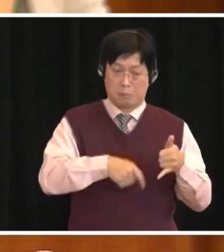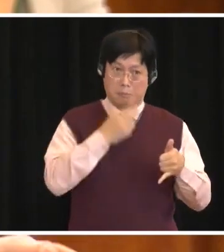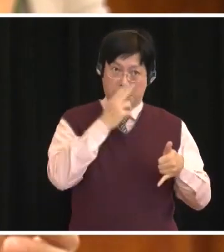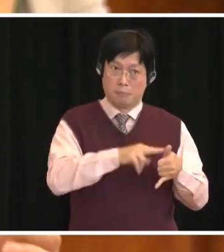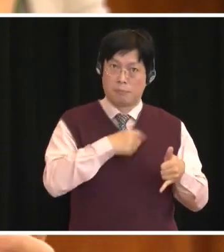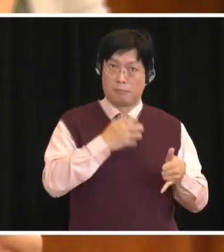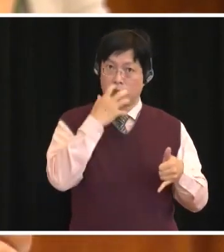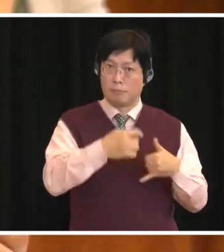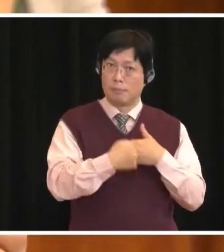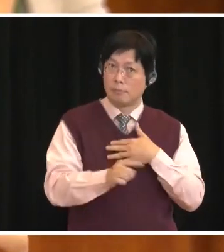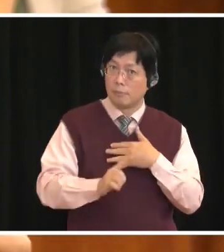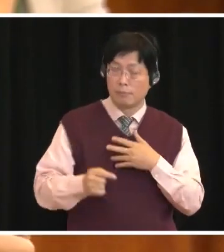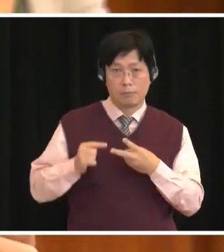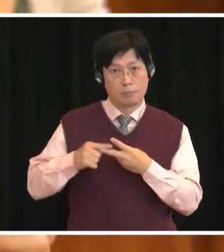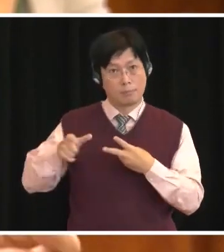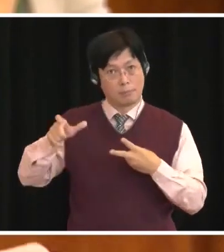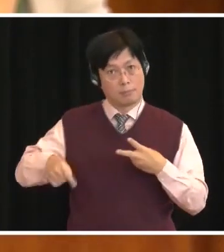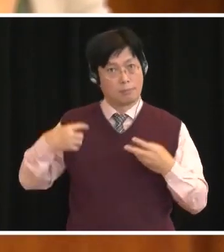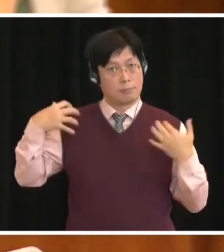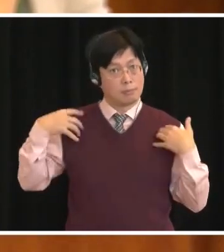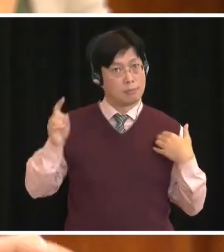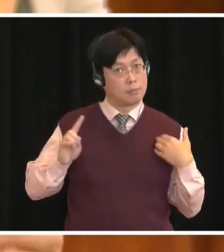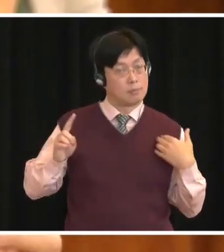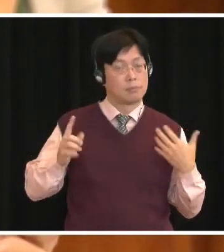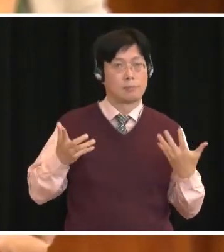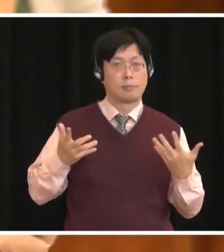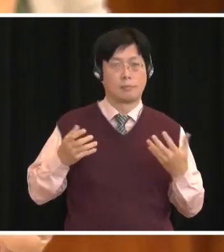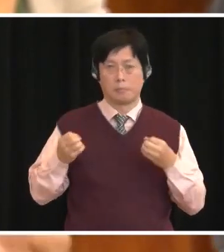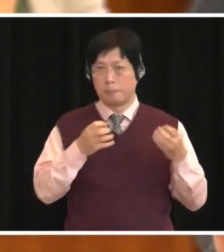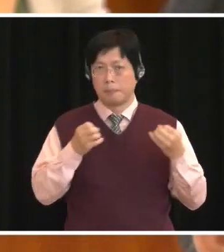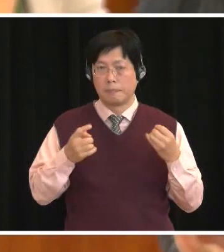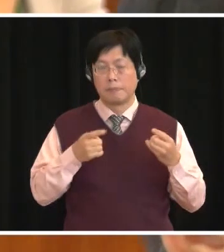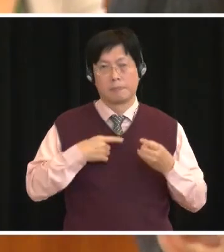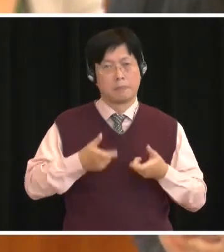the trial for the perpetrators and the